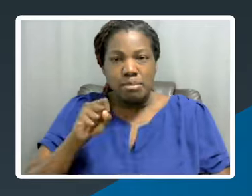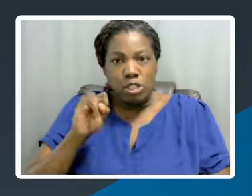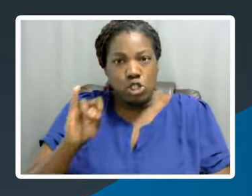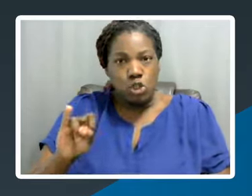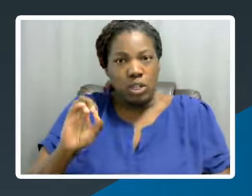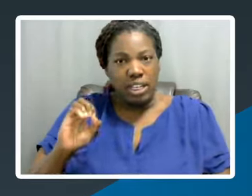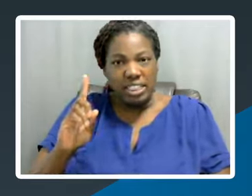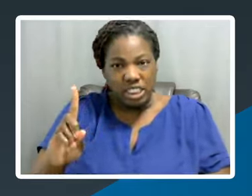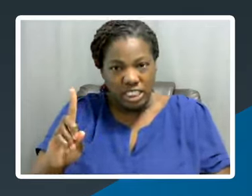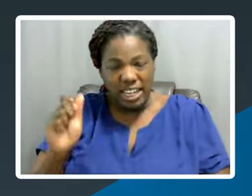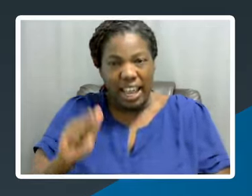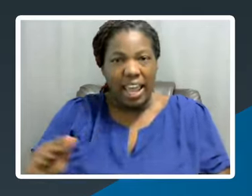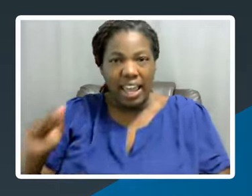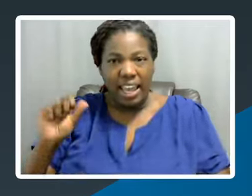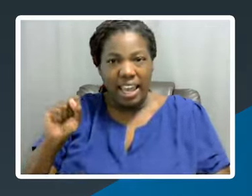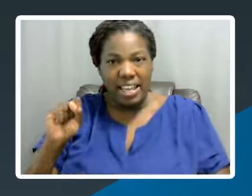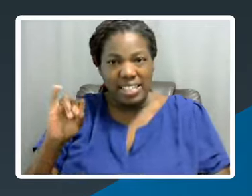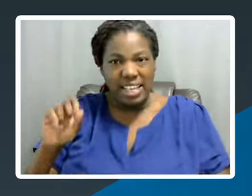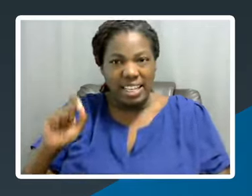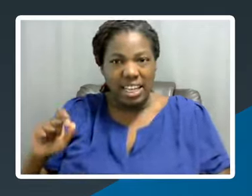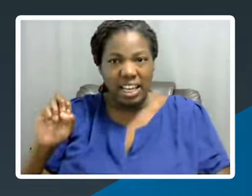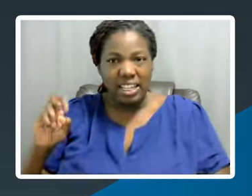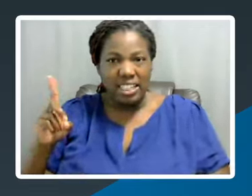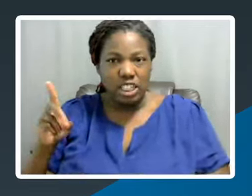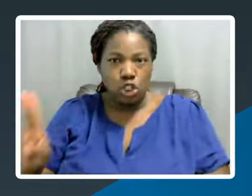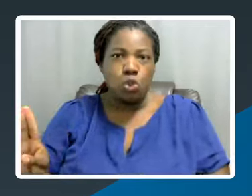smithsonianeducation@si.edu. Again, that's